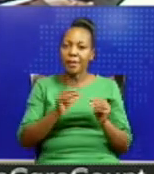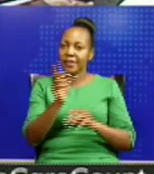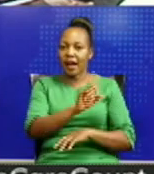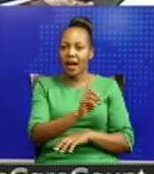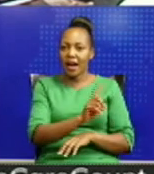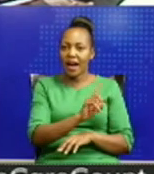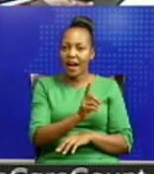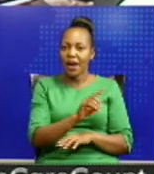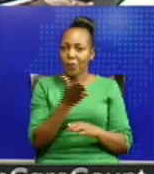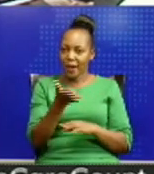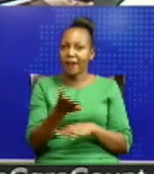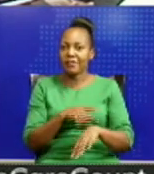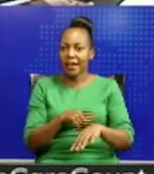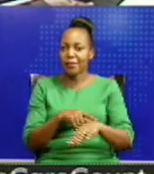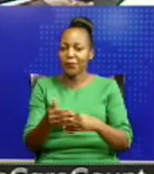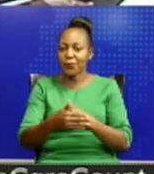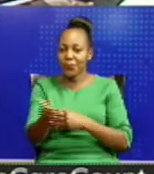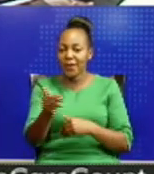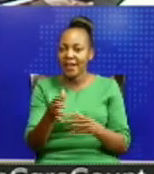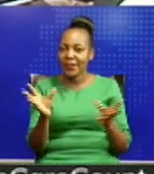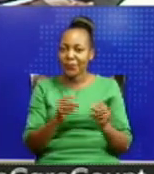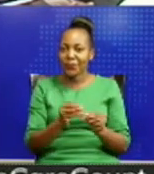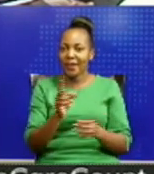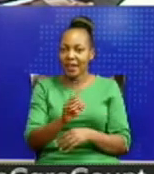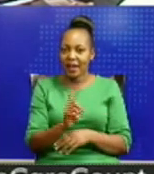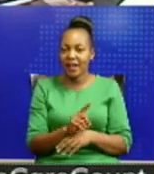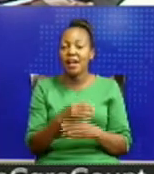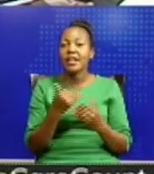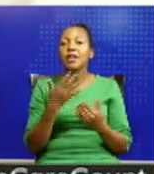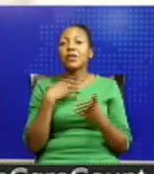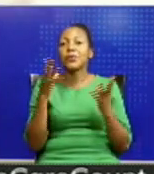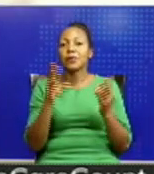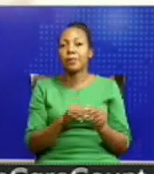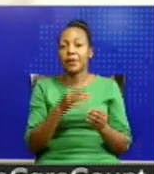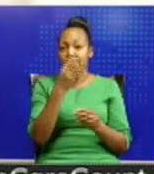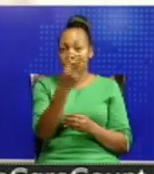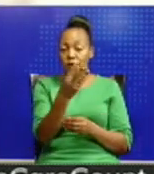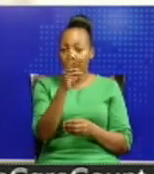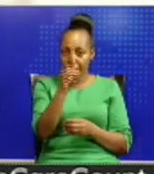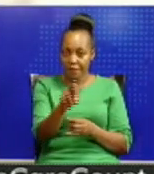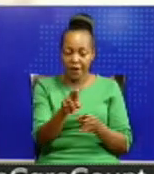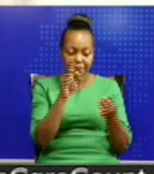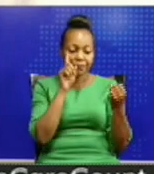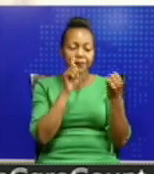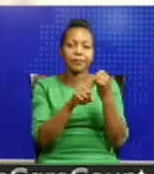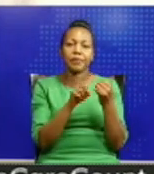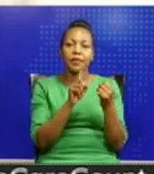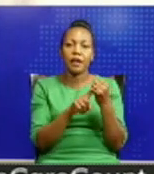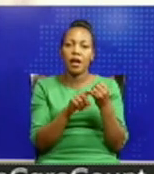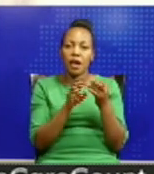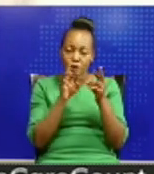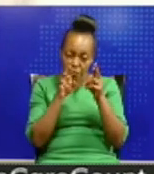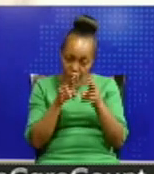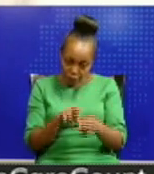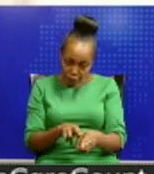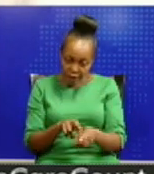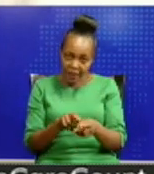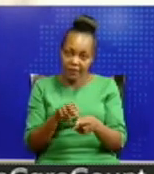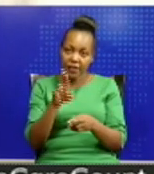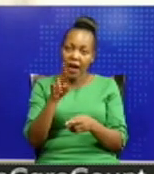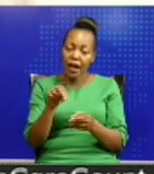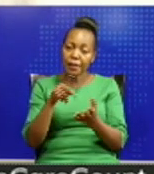Don't summarize. Using four hours. We still have time. Using four hours. Indeed. So number one is to recognize unpaid care